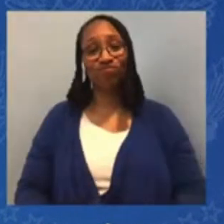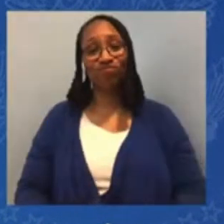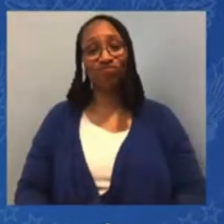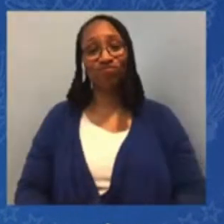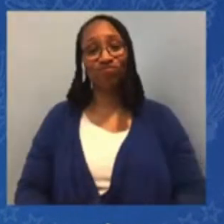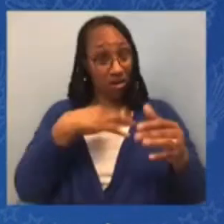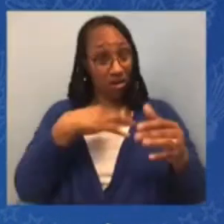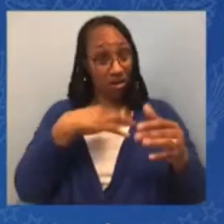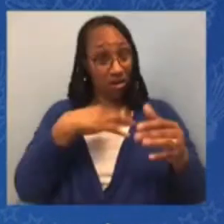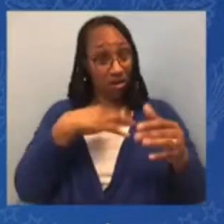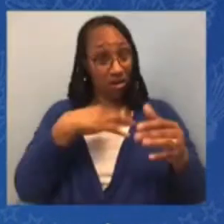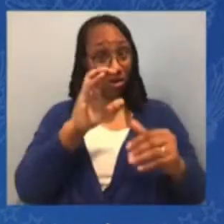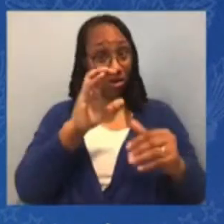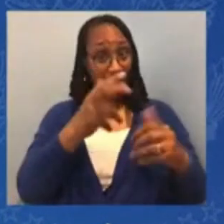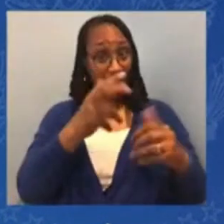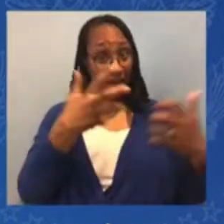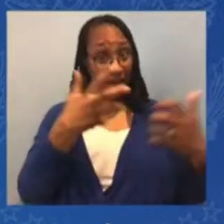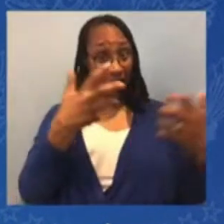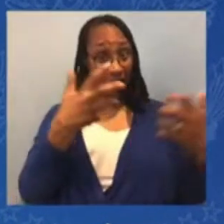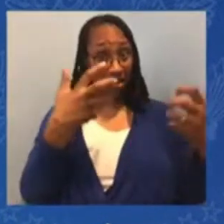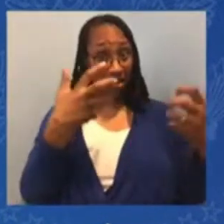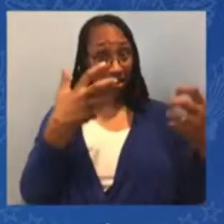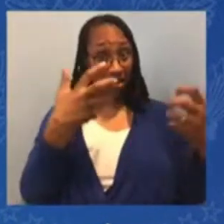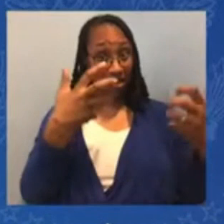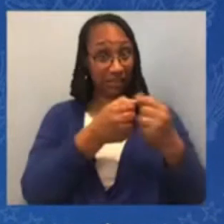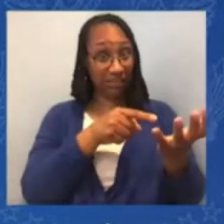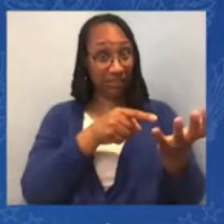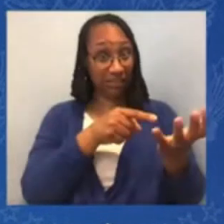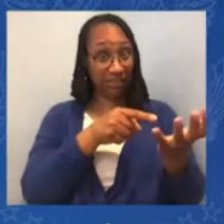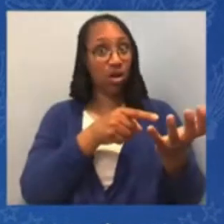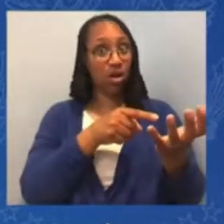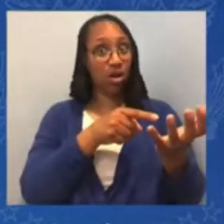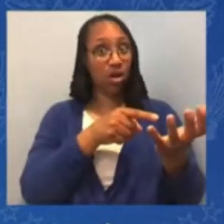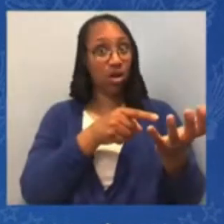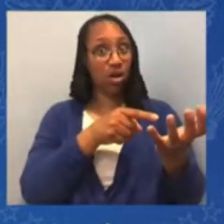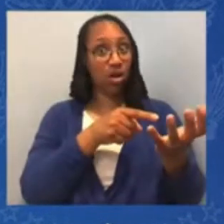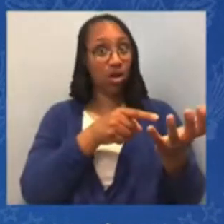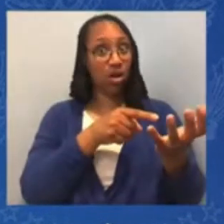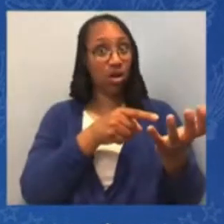one killer of children in America. Guns.